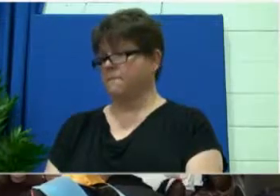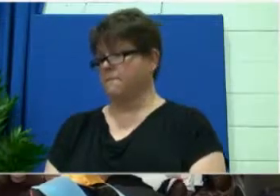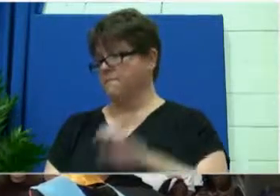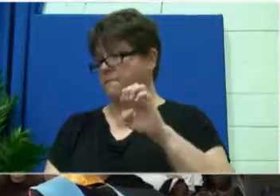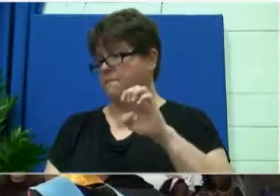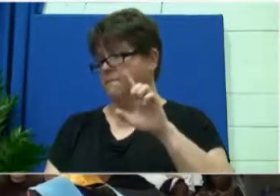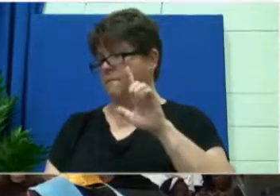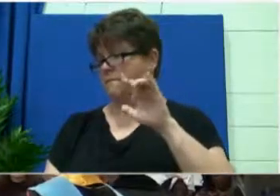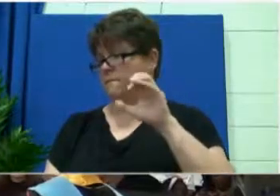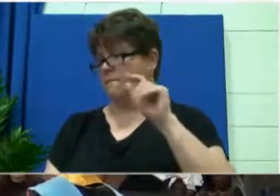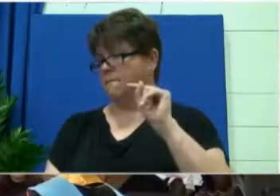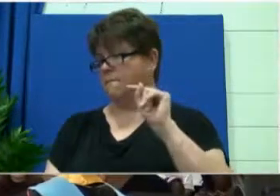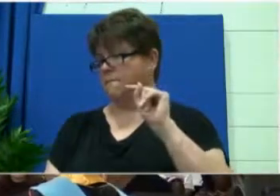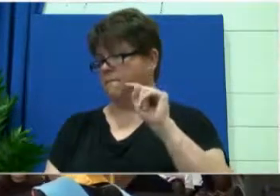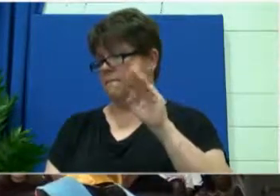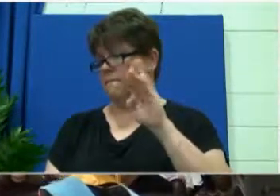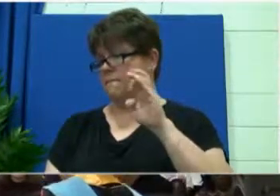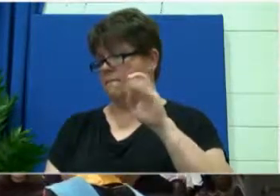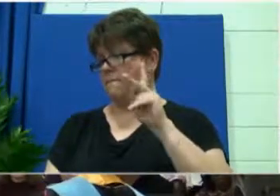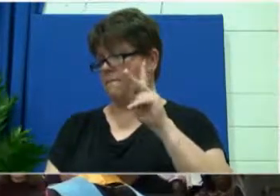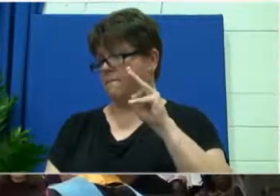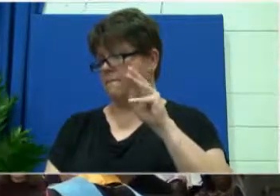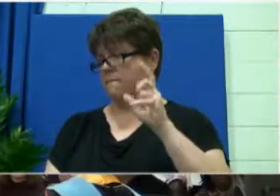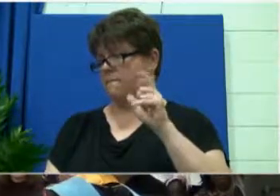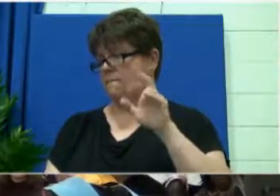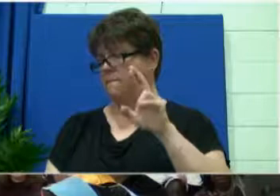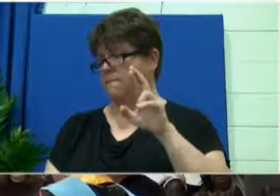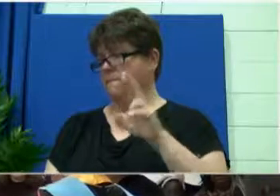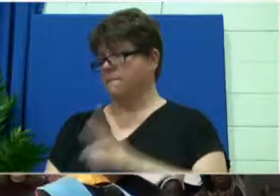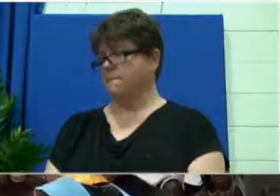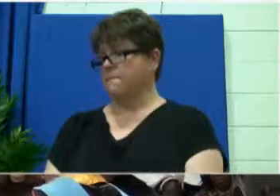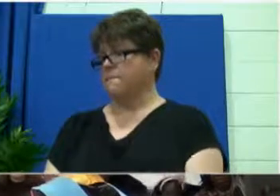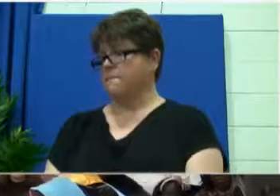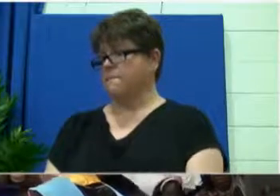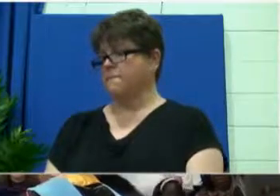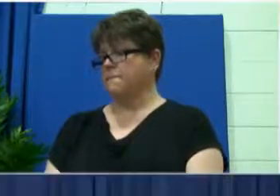Elliot Richard Brinkmeyer, Associate in Arts.